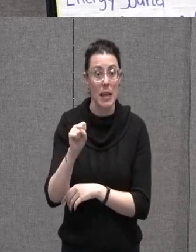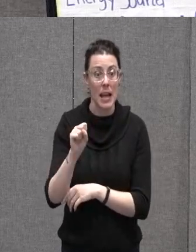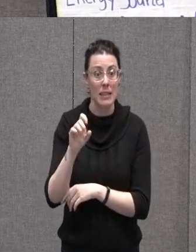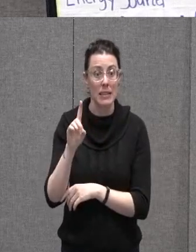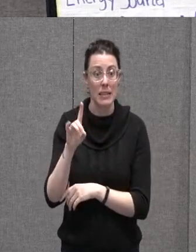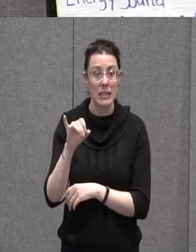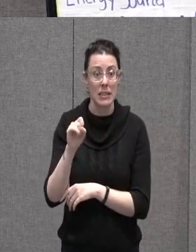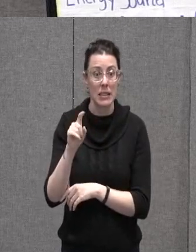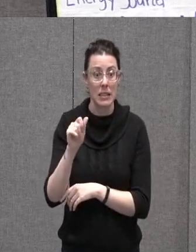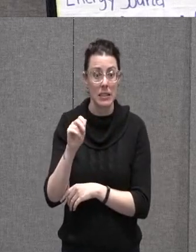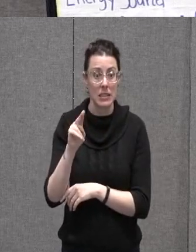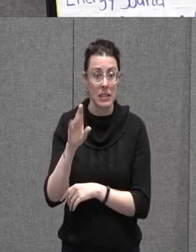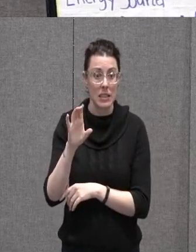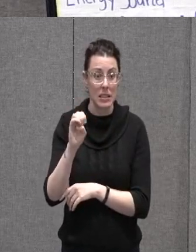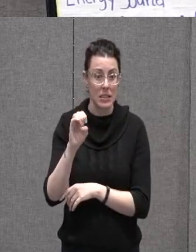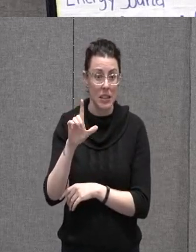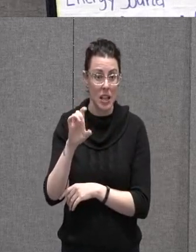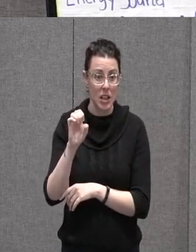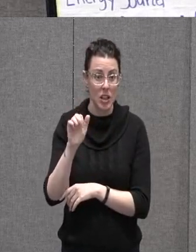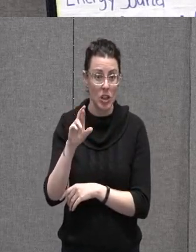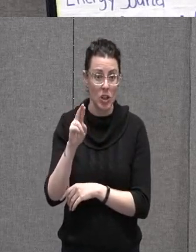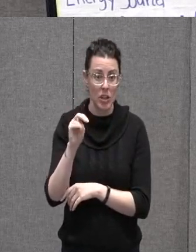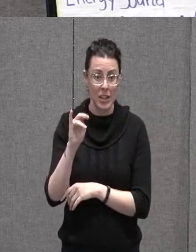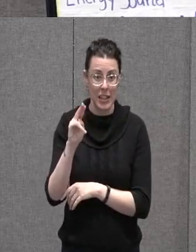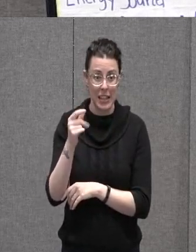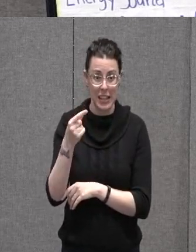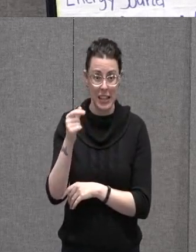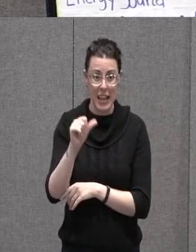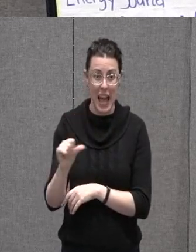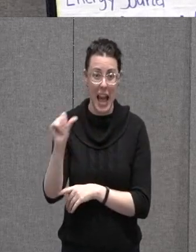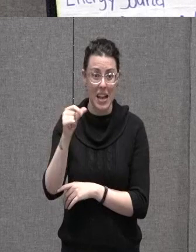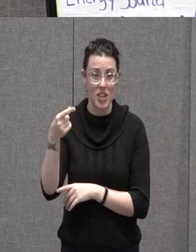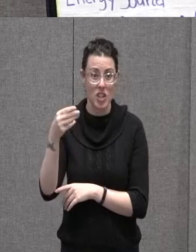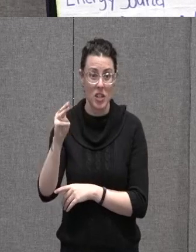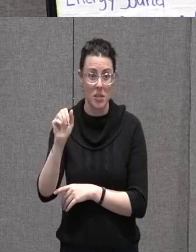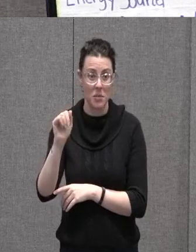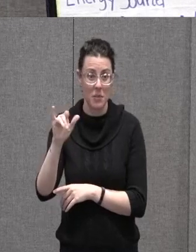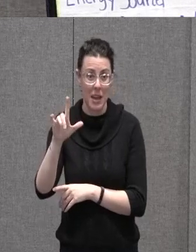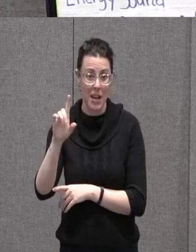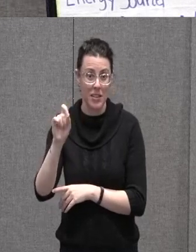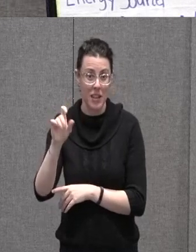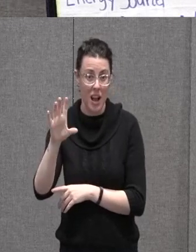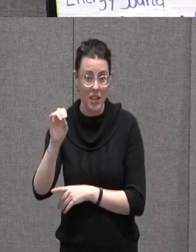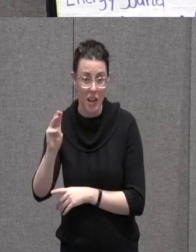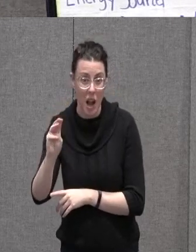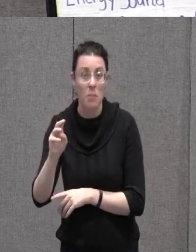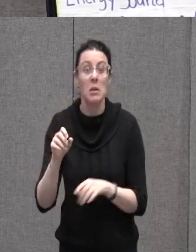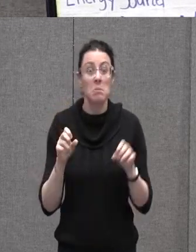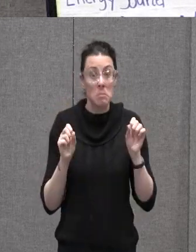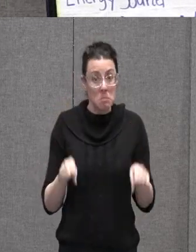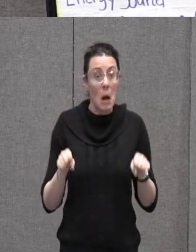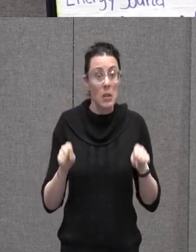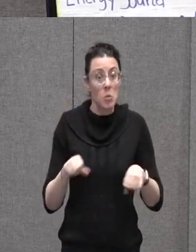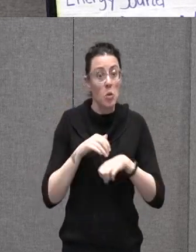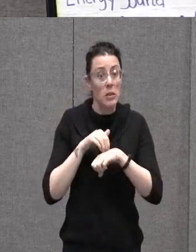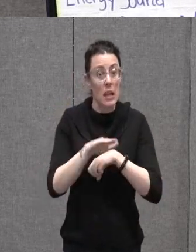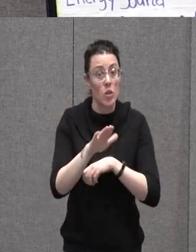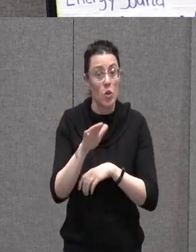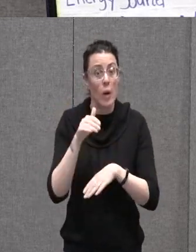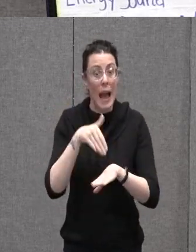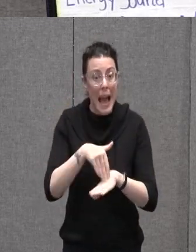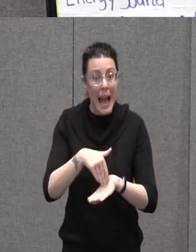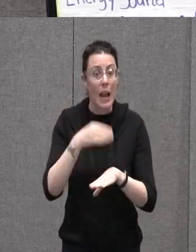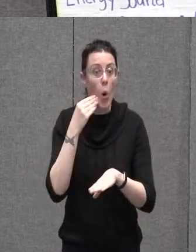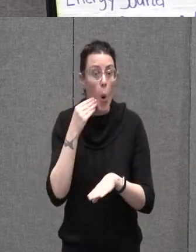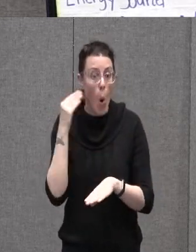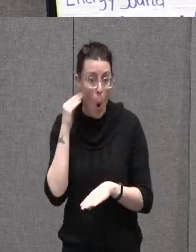aps.distancelearning@gmail.com. You could also send it to at APS ETF to share it so that we can see those. You can share it with our